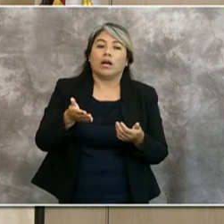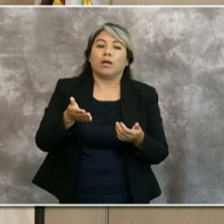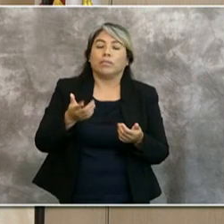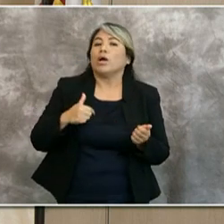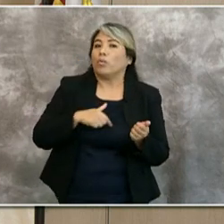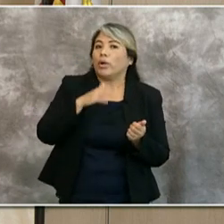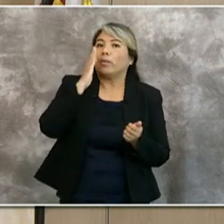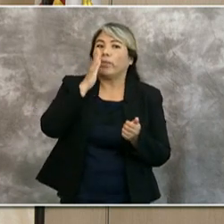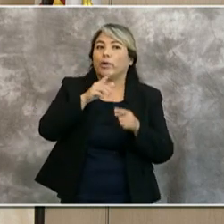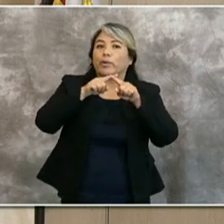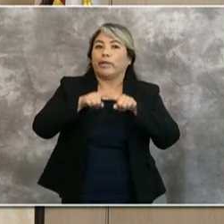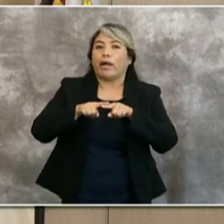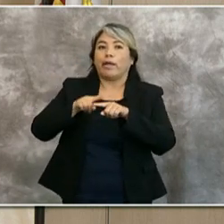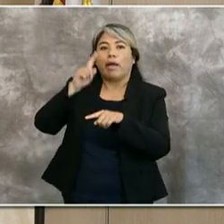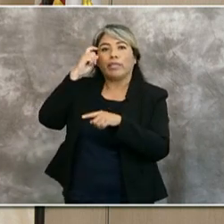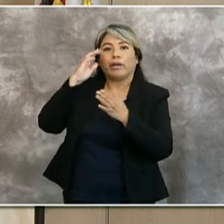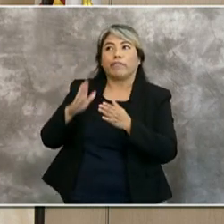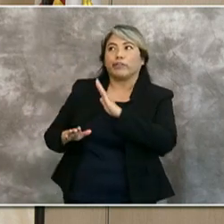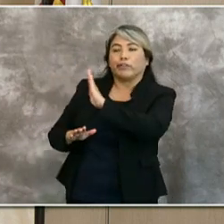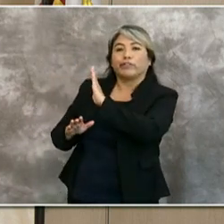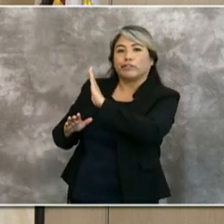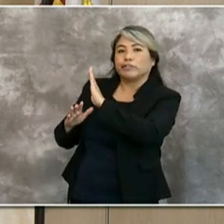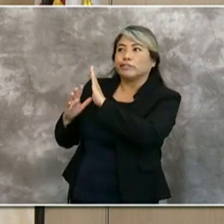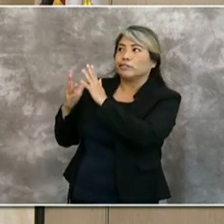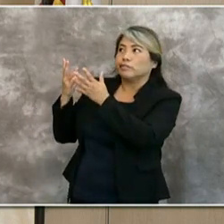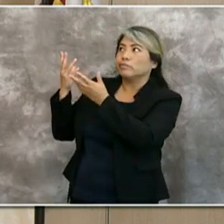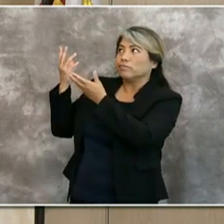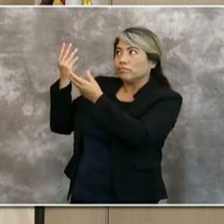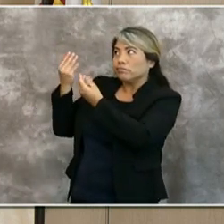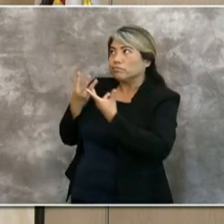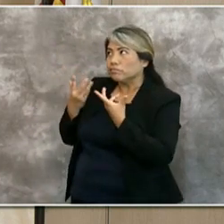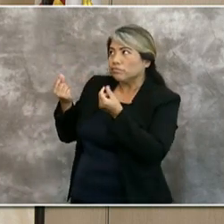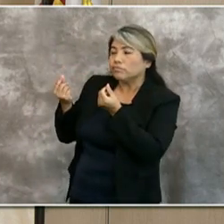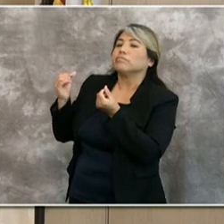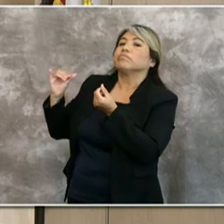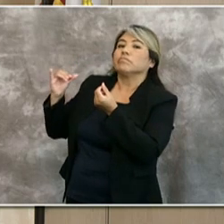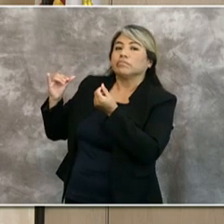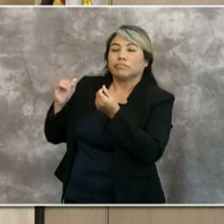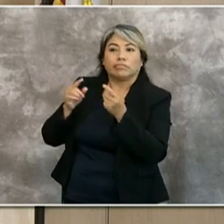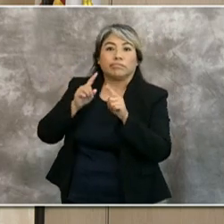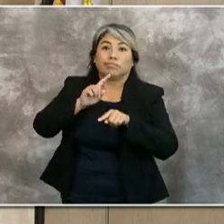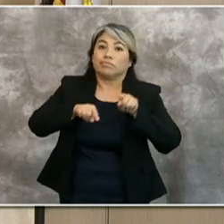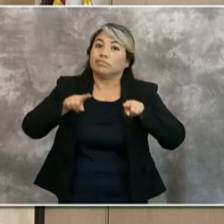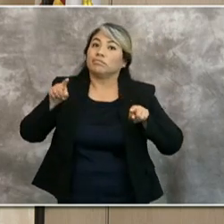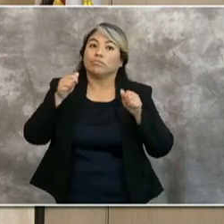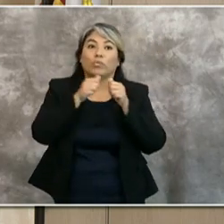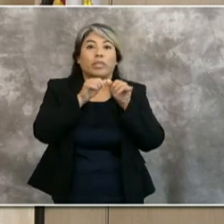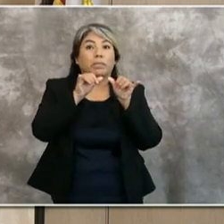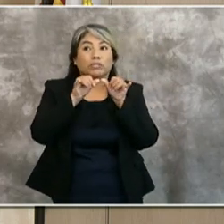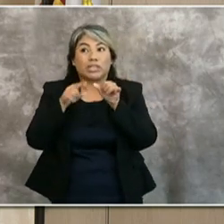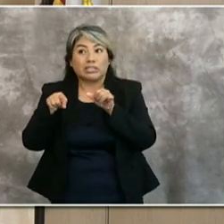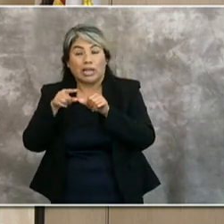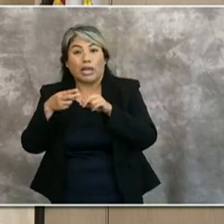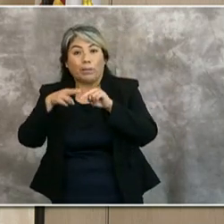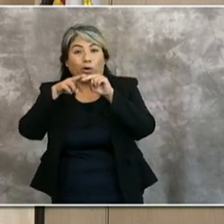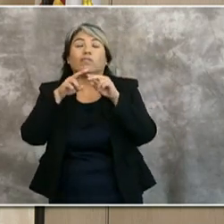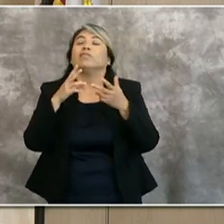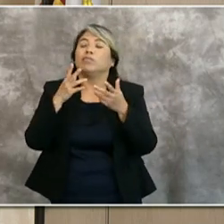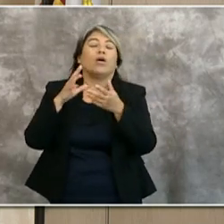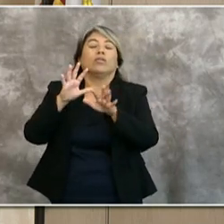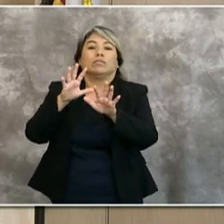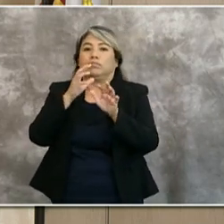we will rely on the governor's guidance as the various metrics improve, and that's what's going